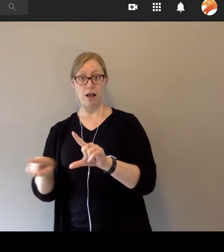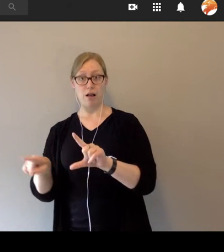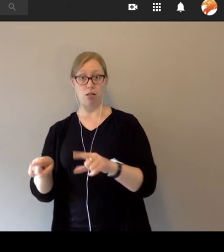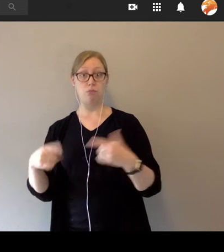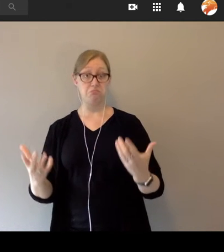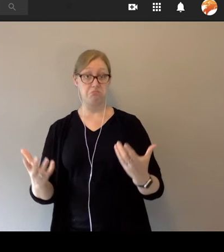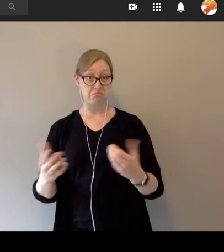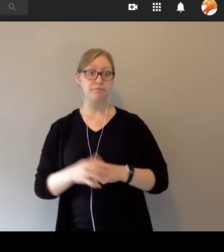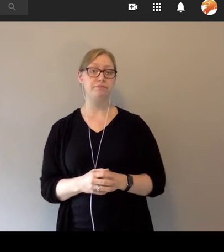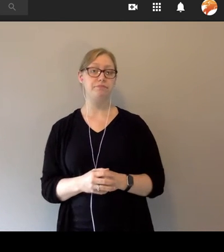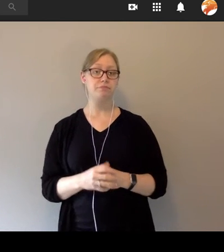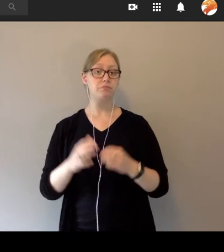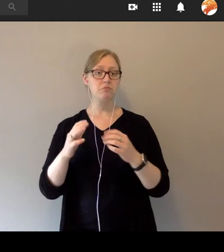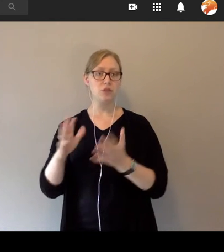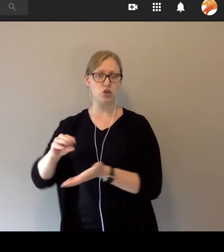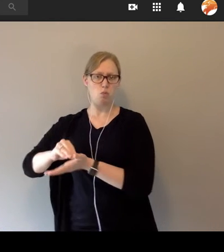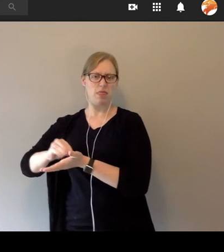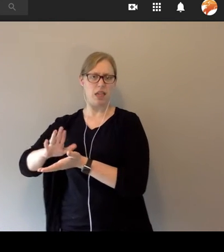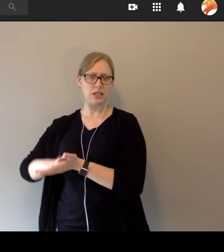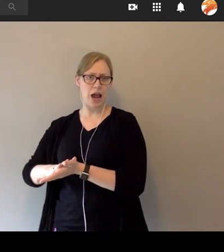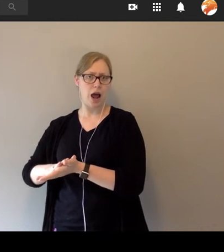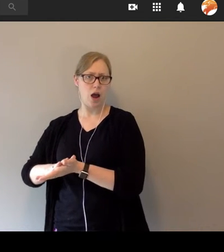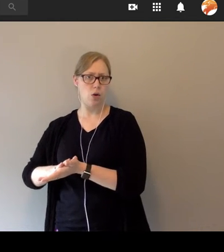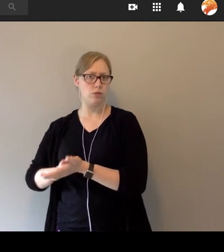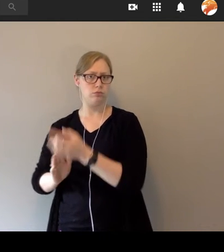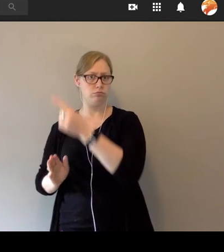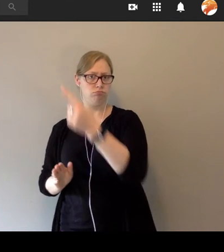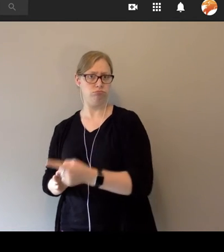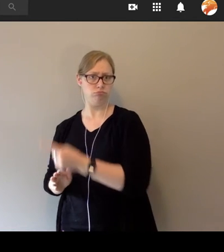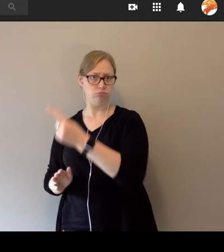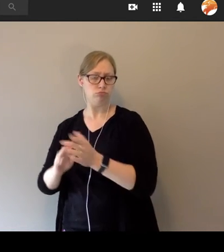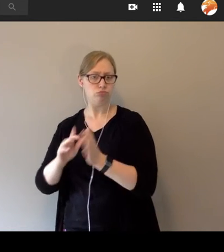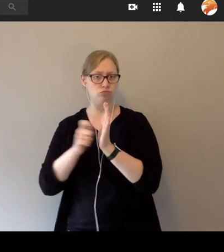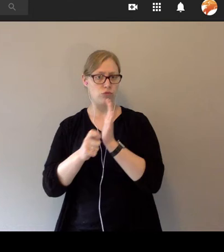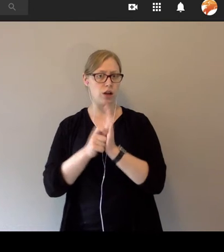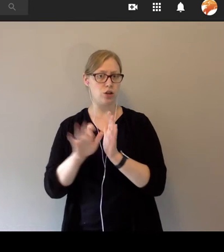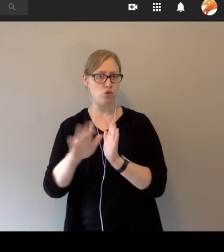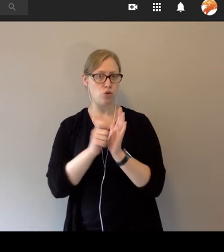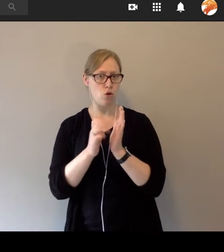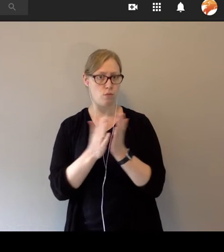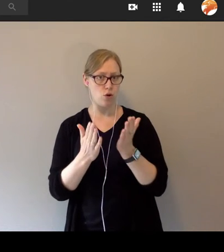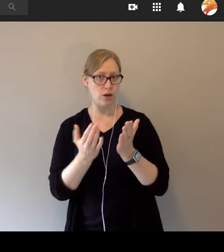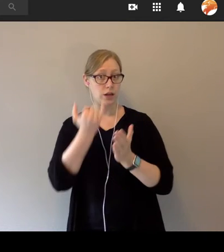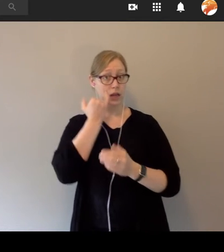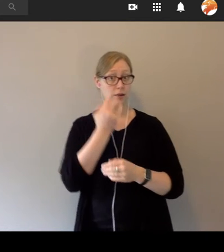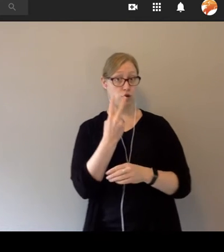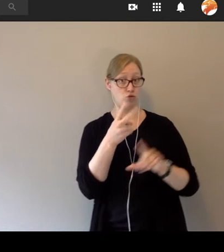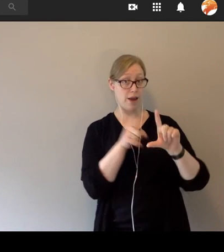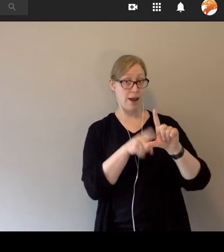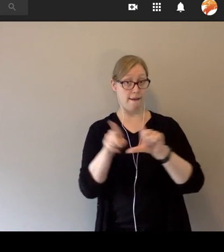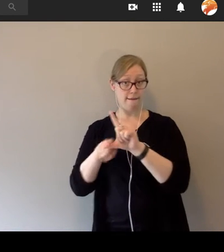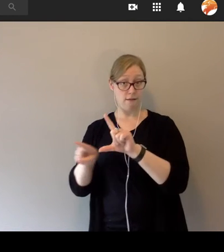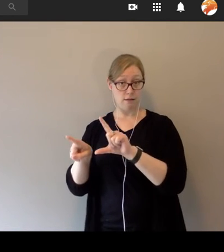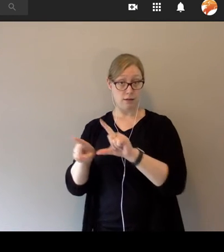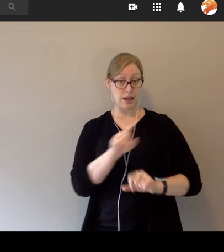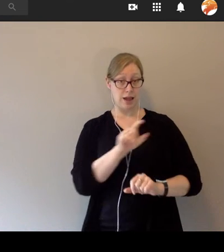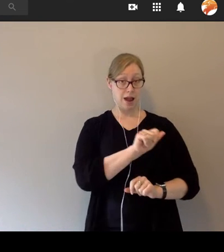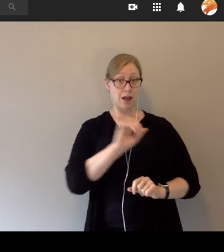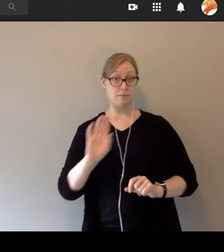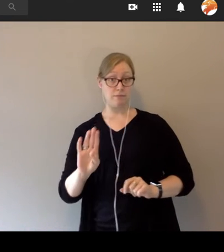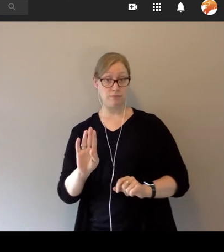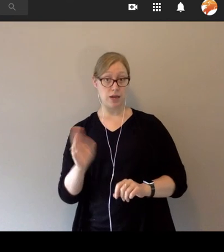So I'd like you to make a note of that relationship in your notebook. If two angles, angle A and angle B, are complementary, then the